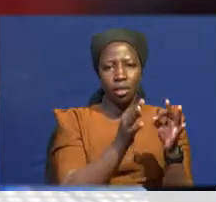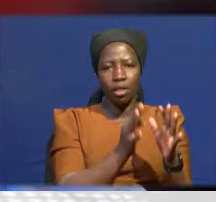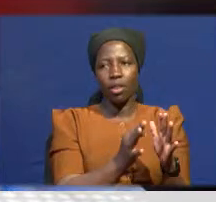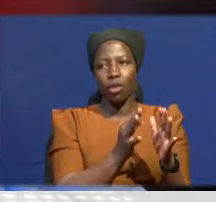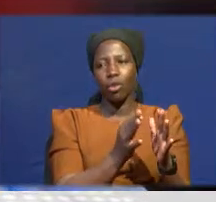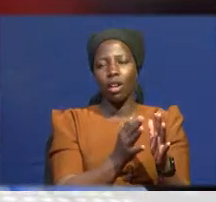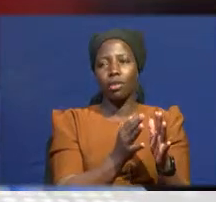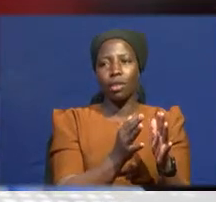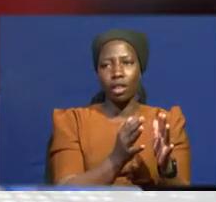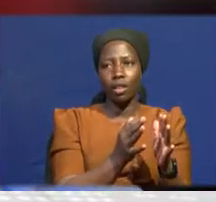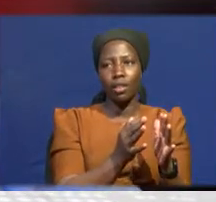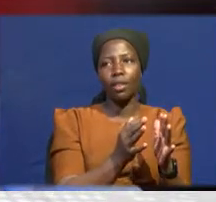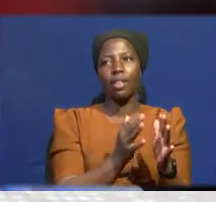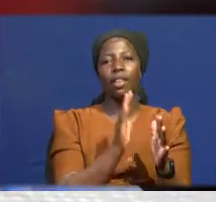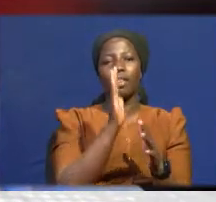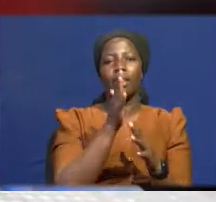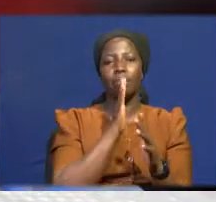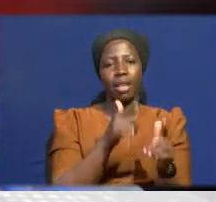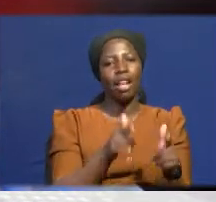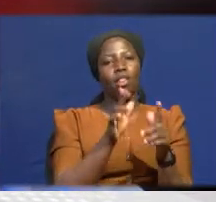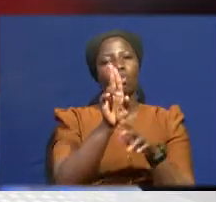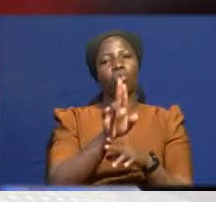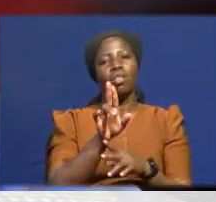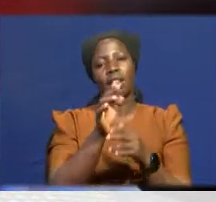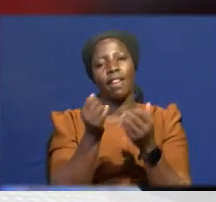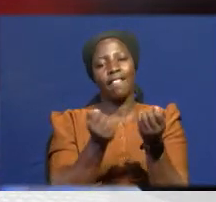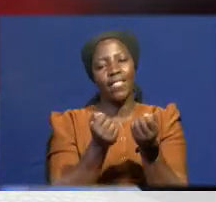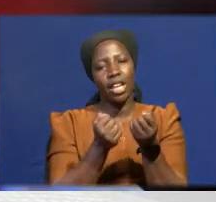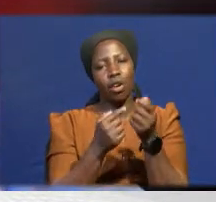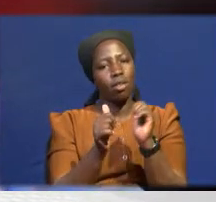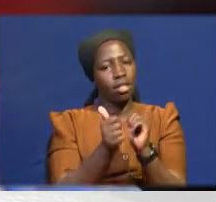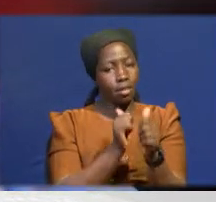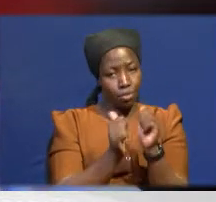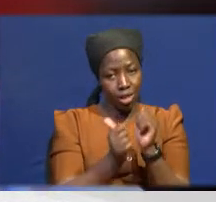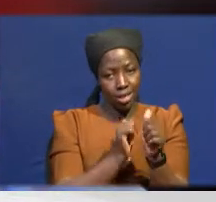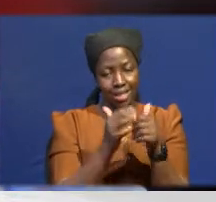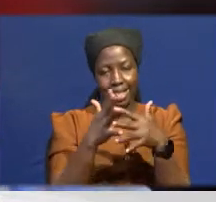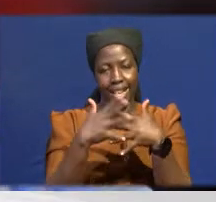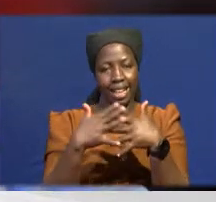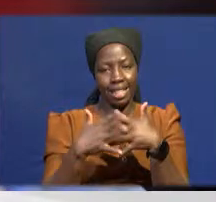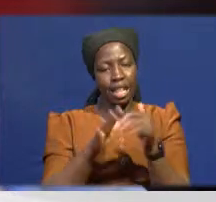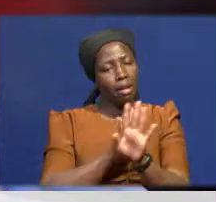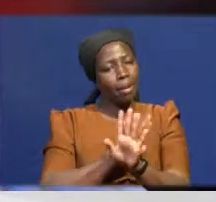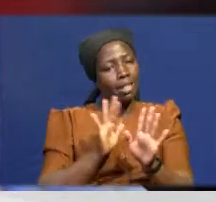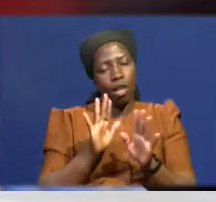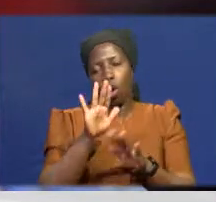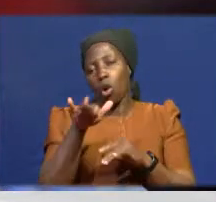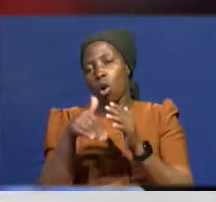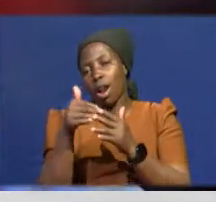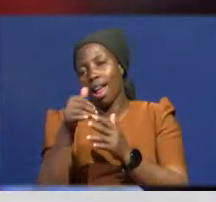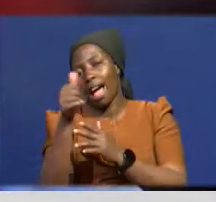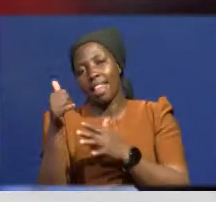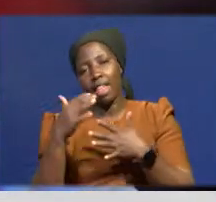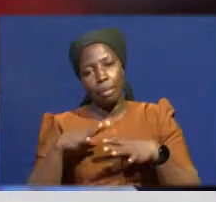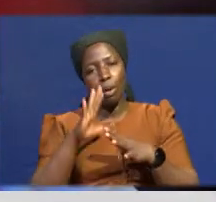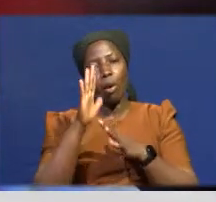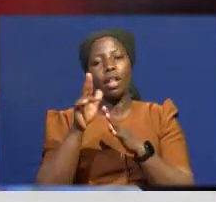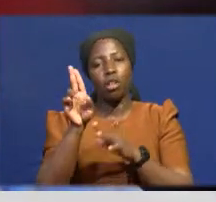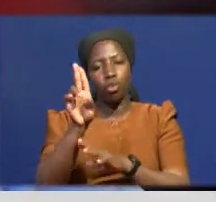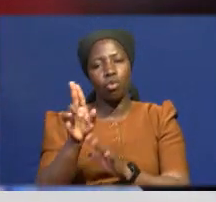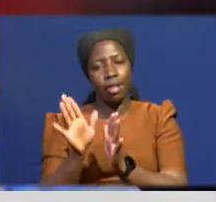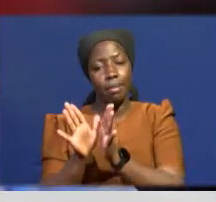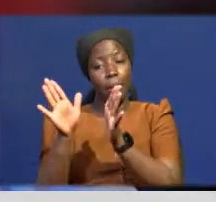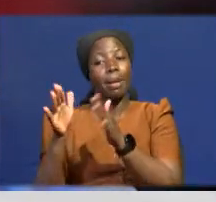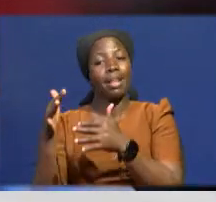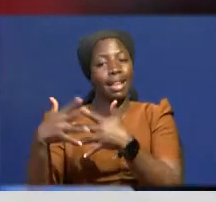be allowed in using the rally route, rally gates. Everybody else will use the public gates,